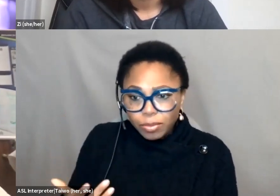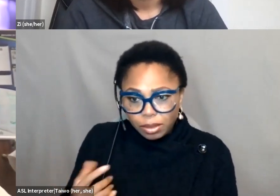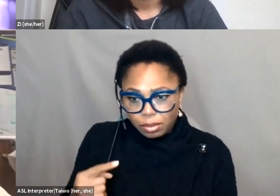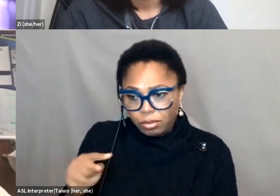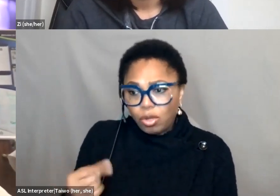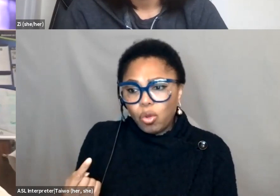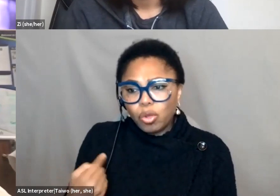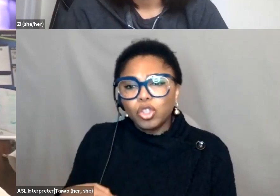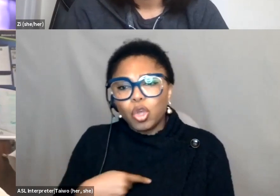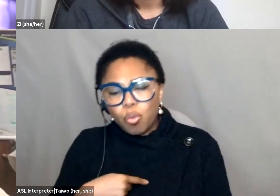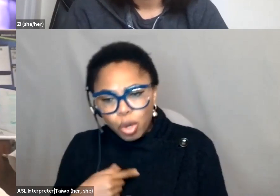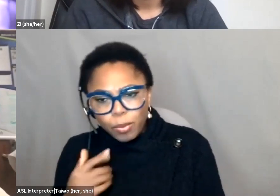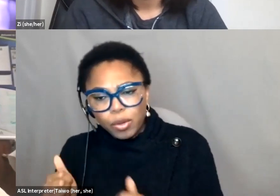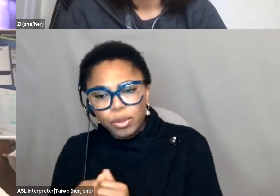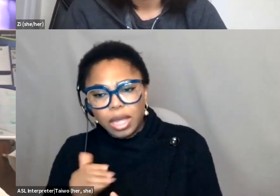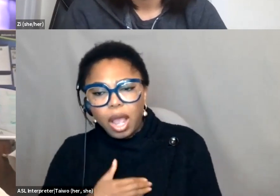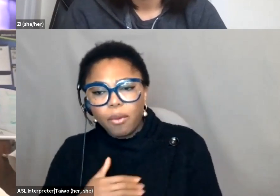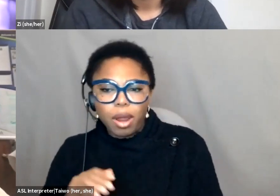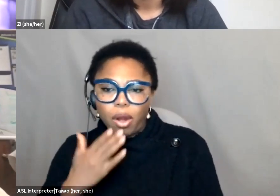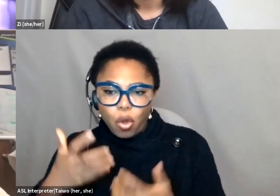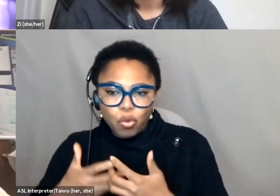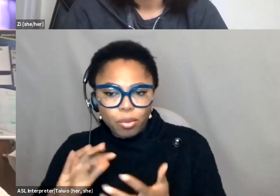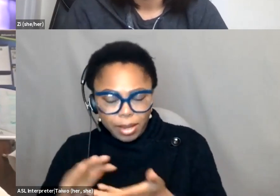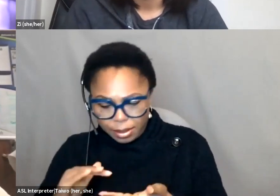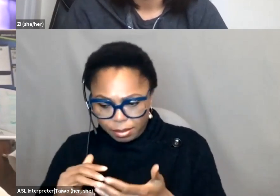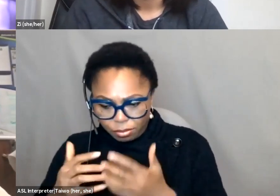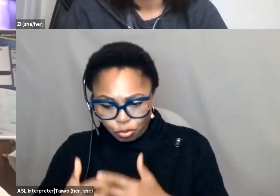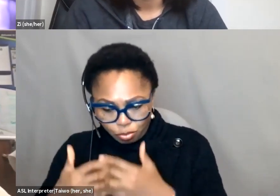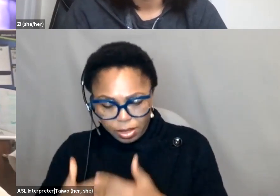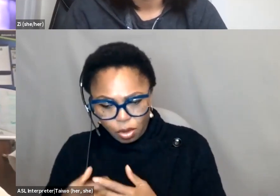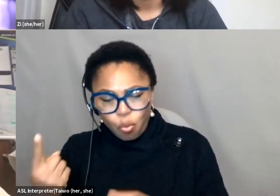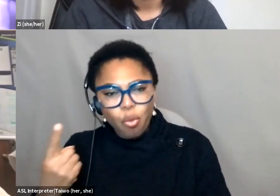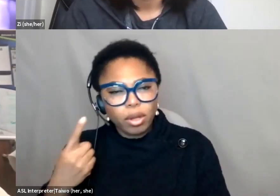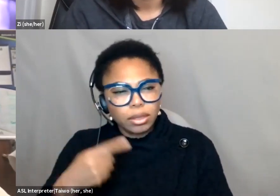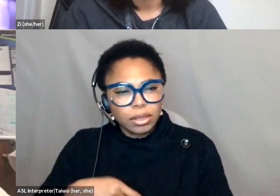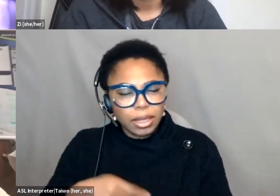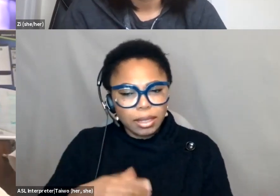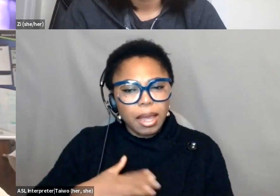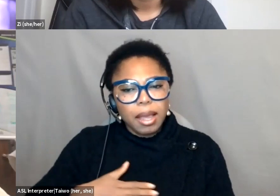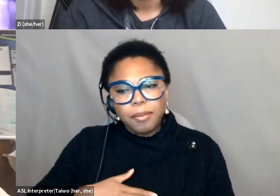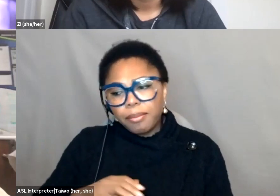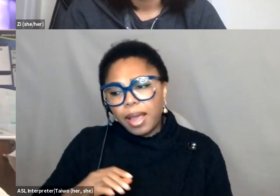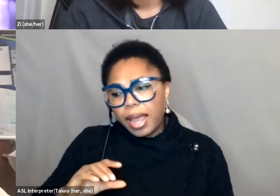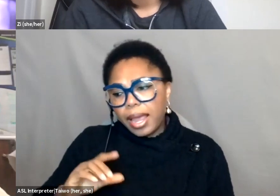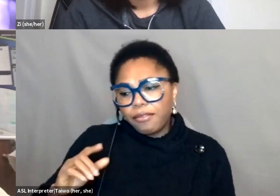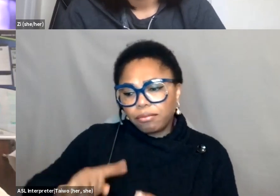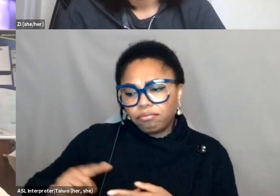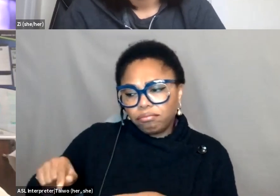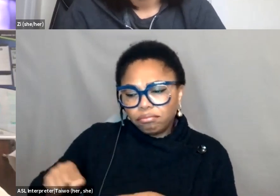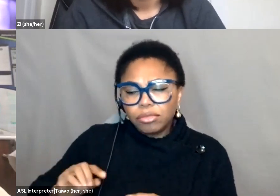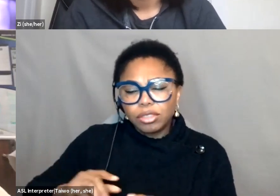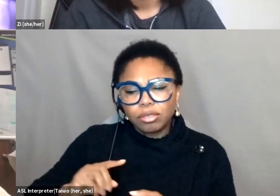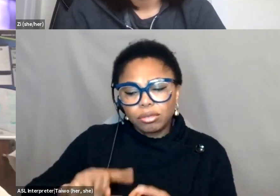in the lab. One weekend, my group member and I are on fly duty. I was super